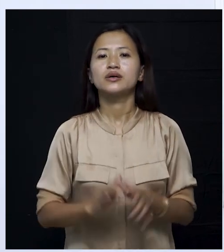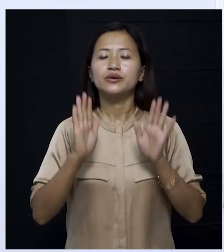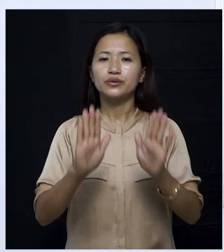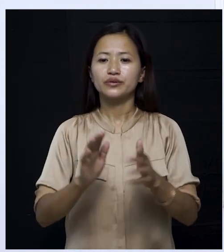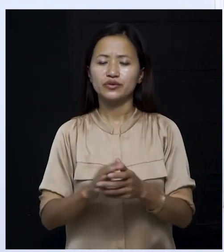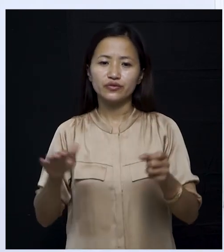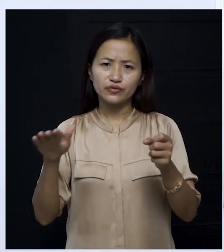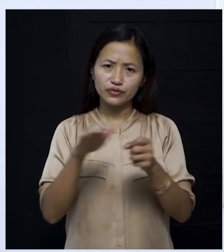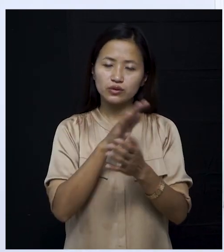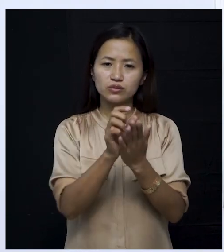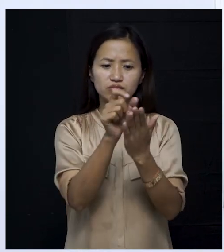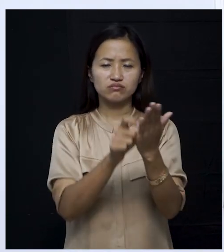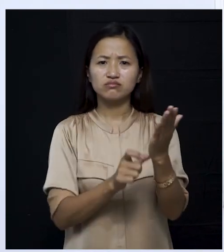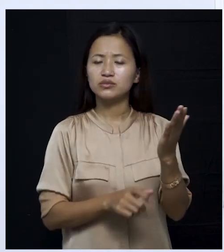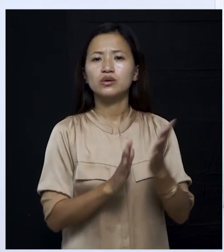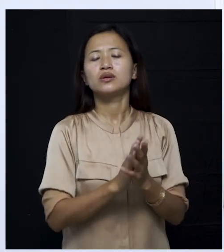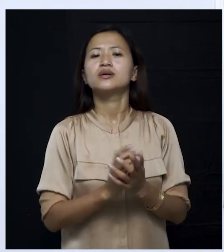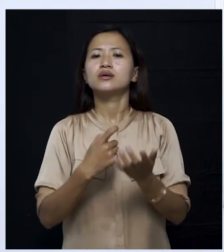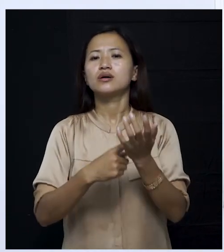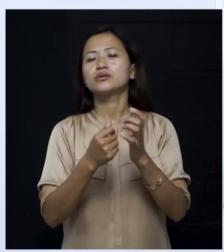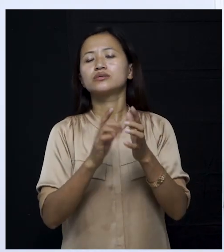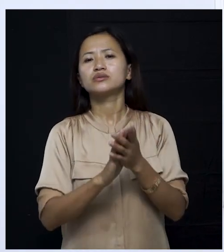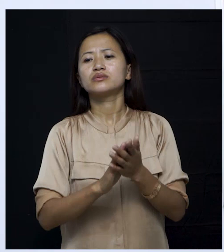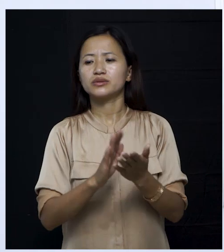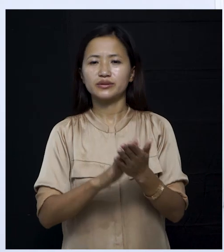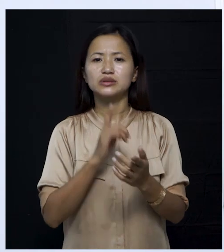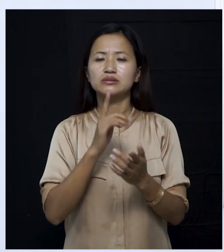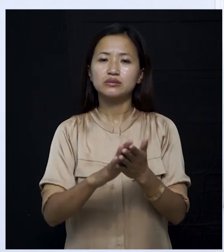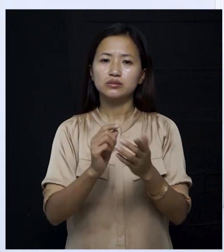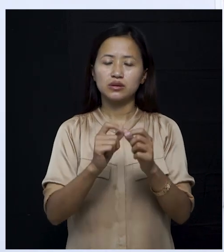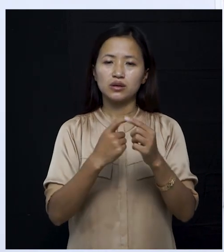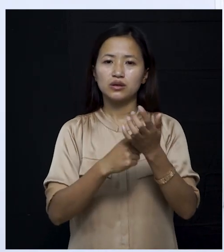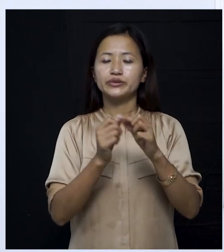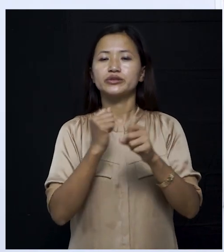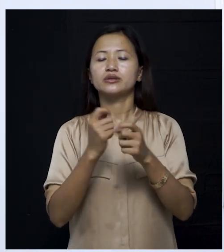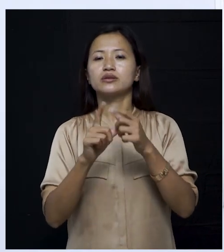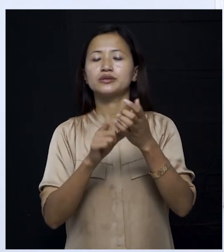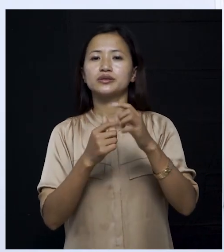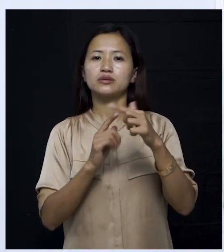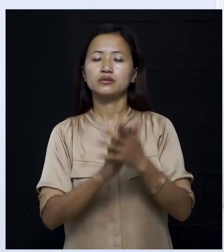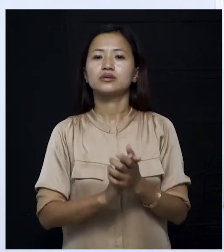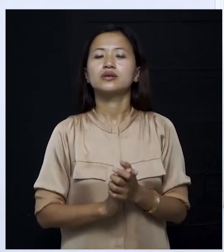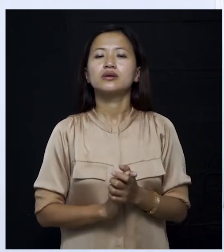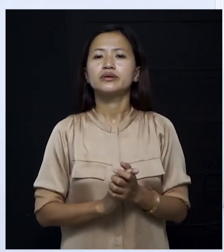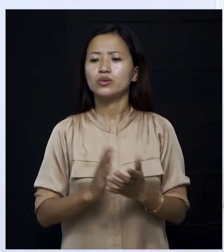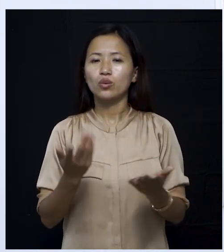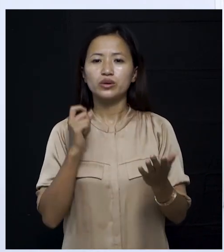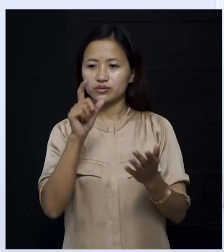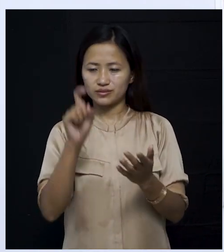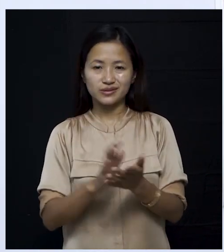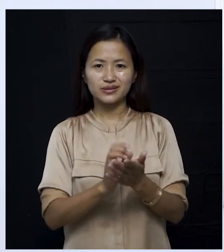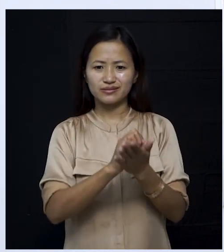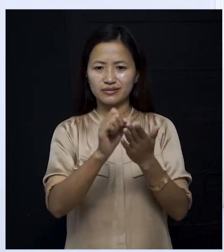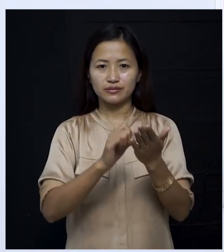to fill up lots of rules and regulation. There will be rules and regulation where you have to fill up the form, okay, where you need a guarantor and